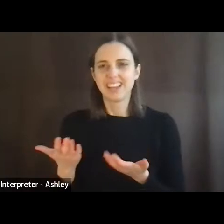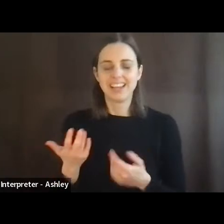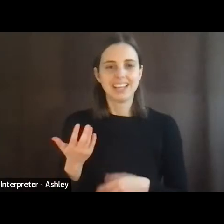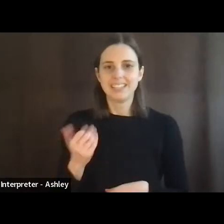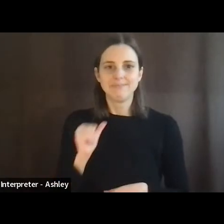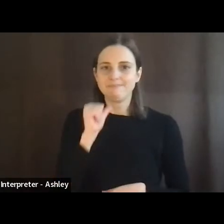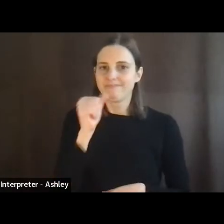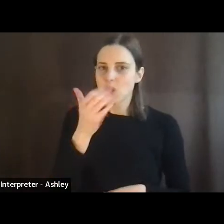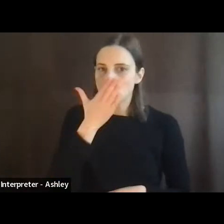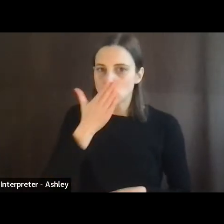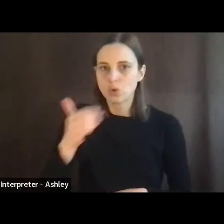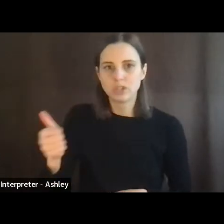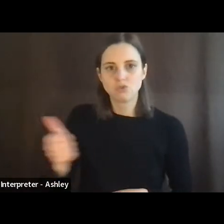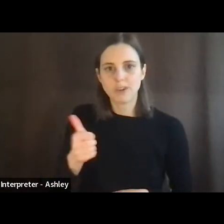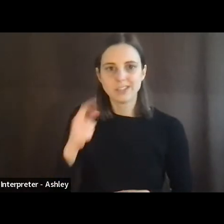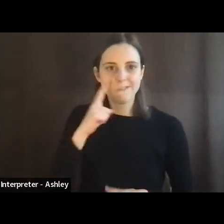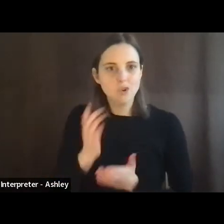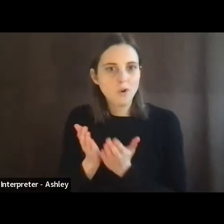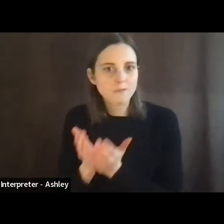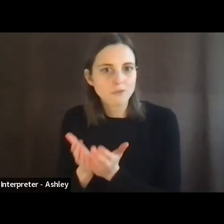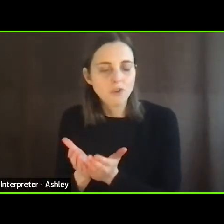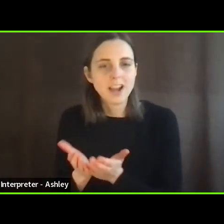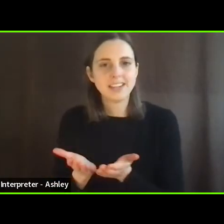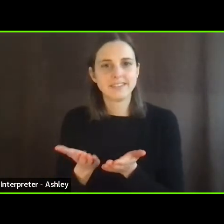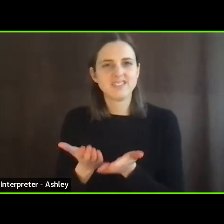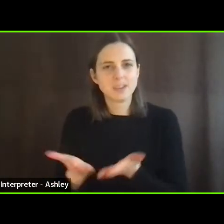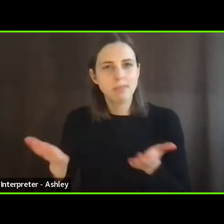and business traffic to and from the island.